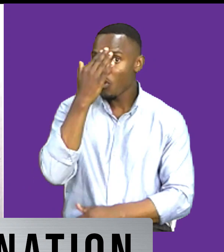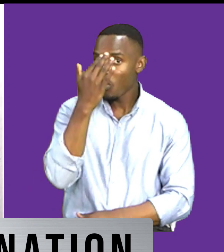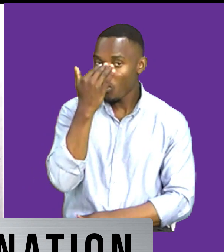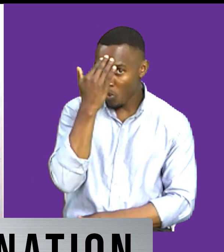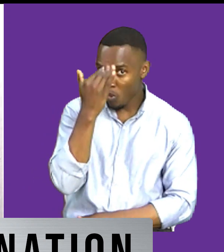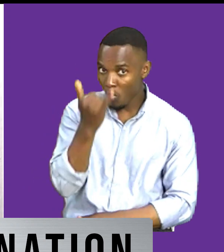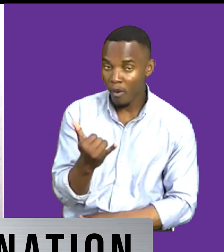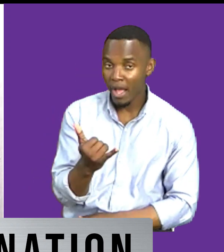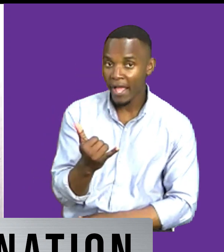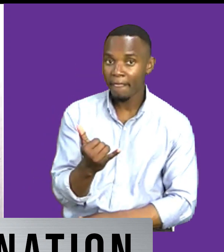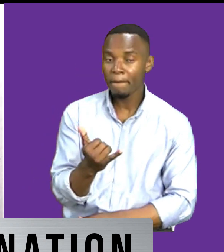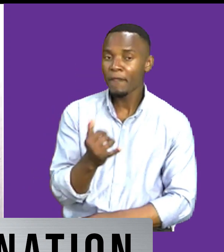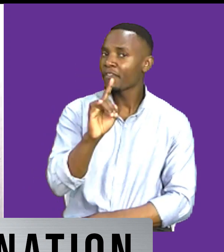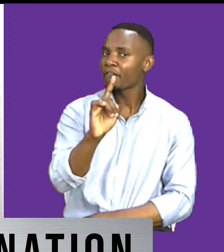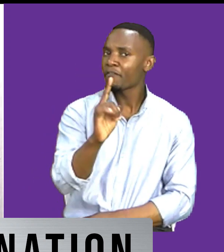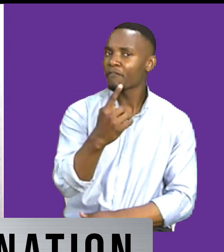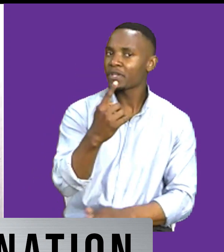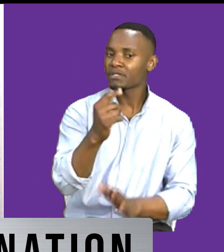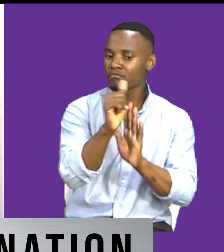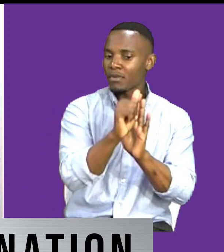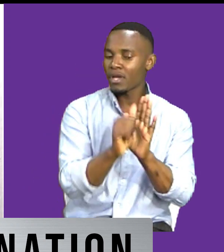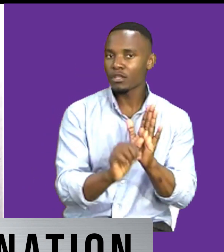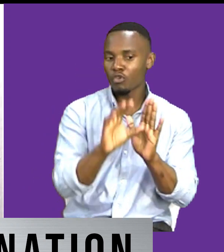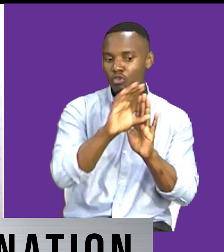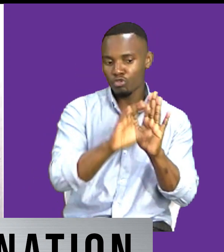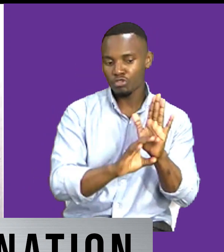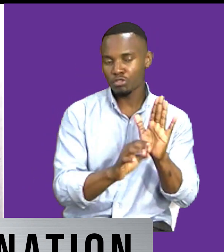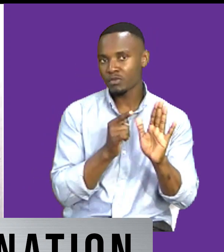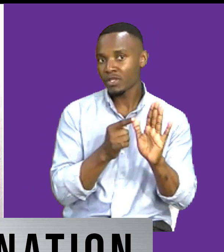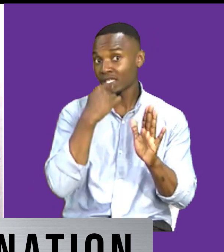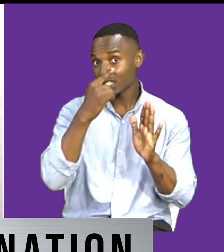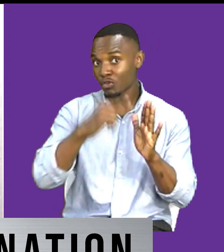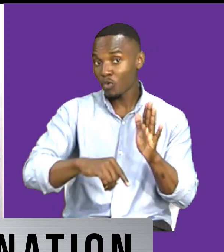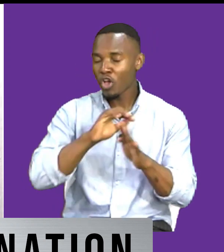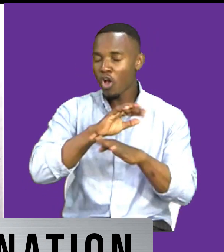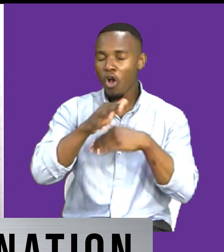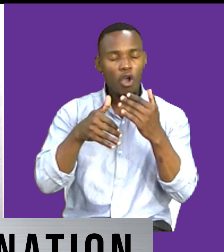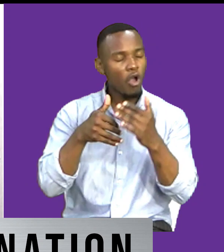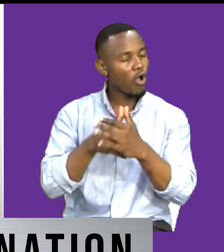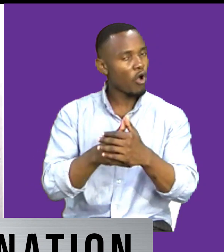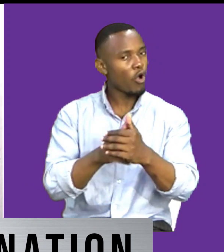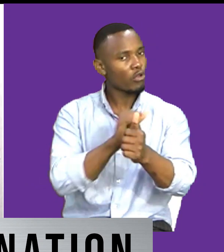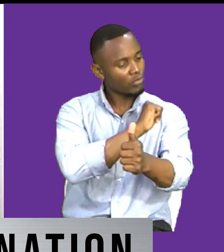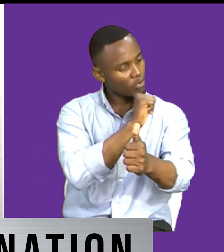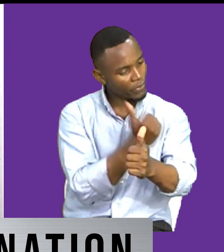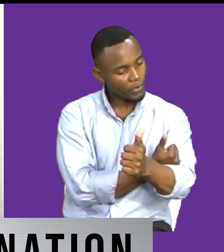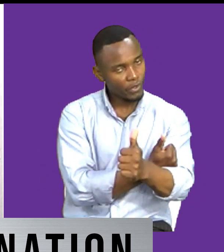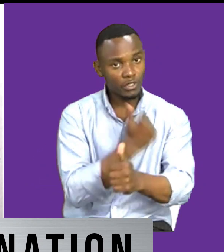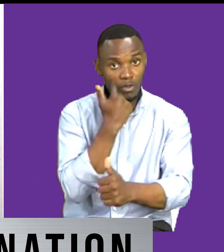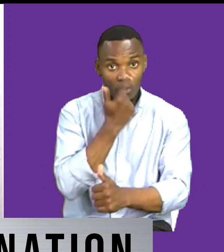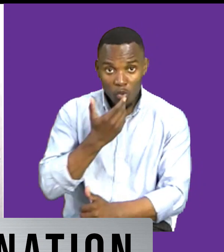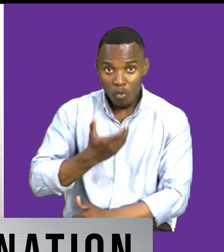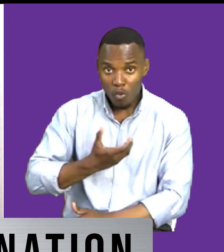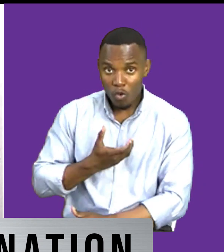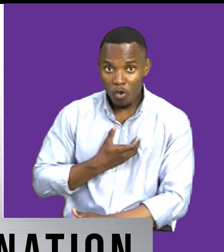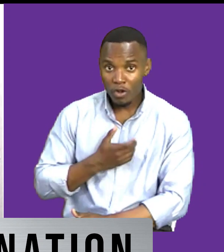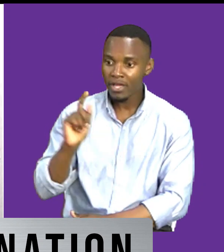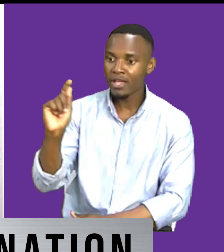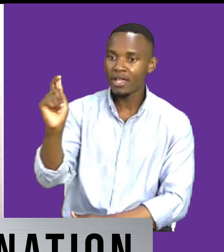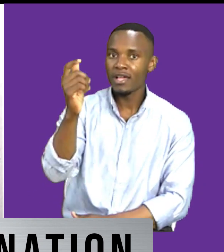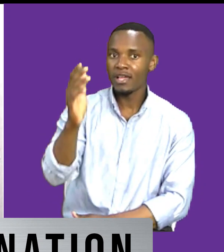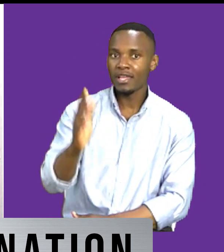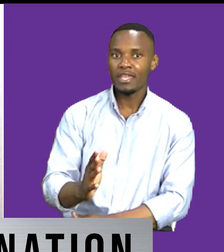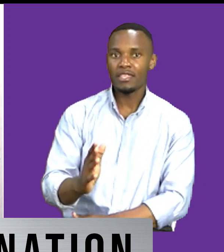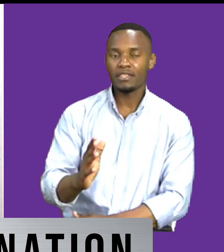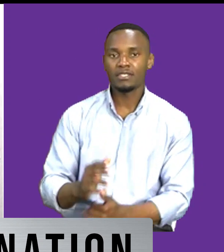first article of the Constitution says all sovereign authority belongs to the people of Kenya. let that sink in.